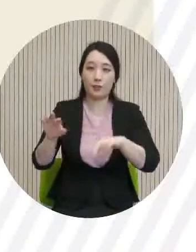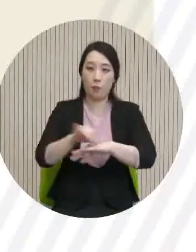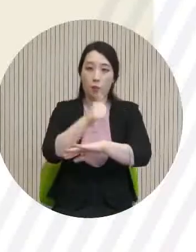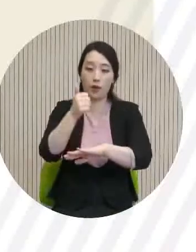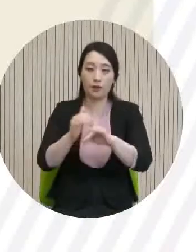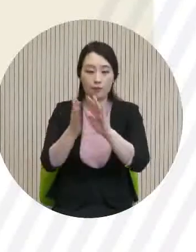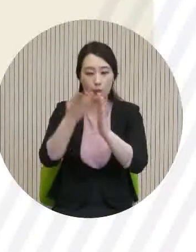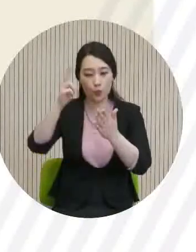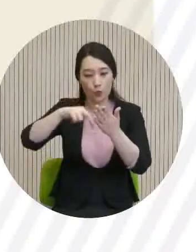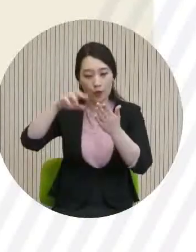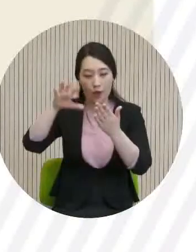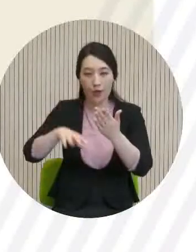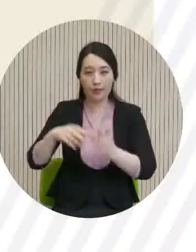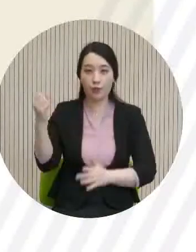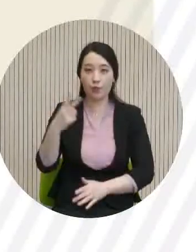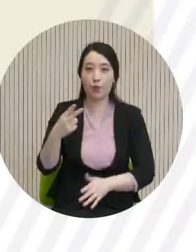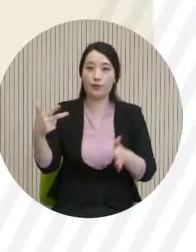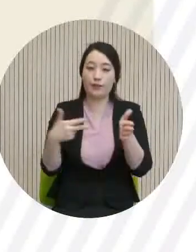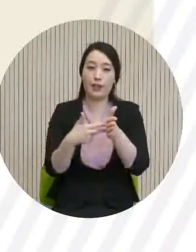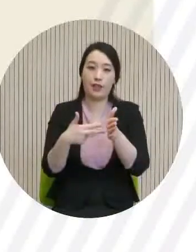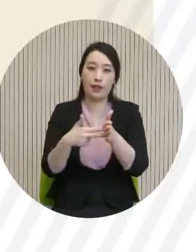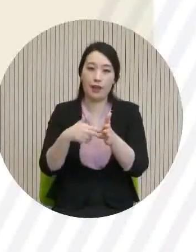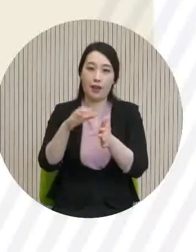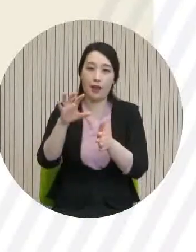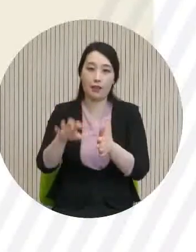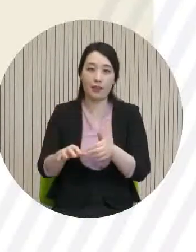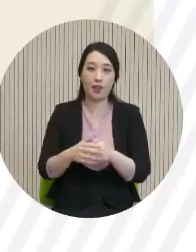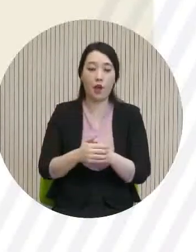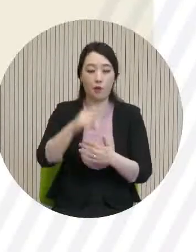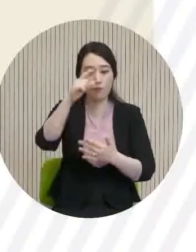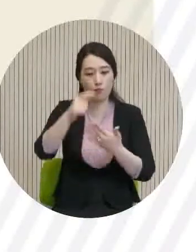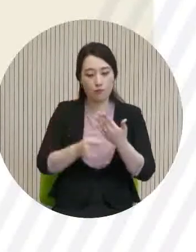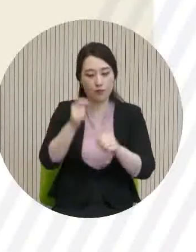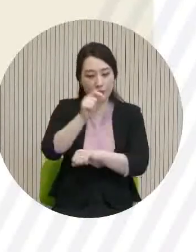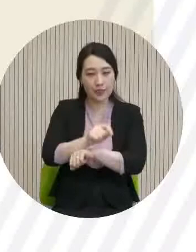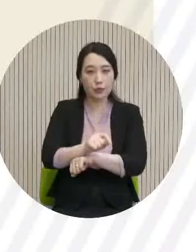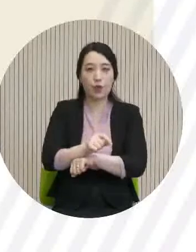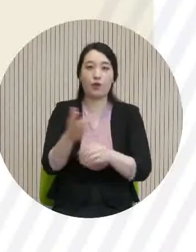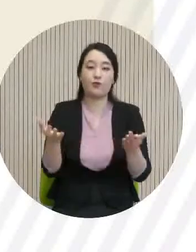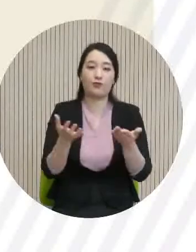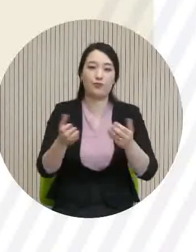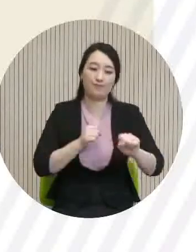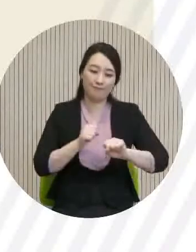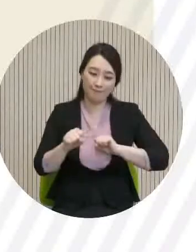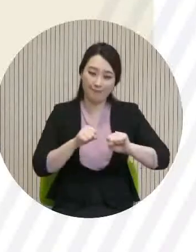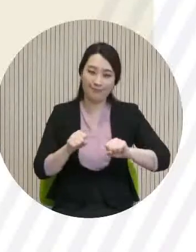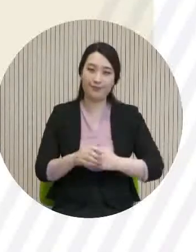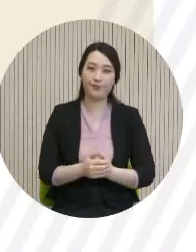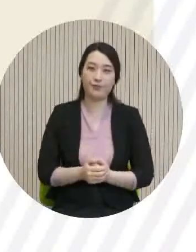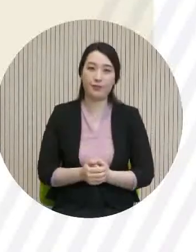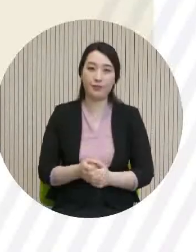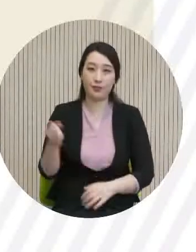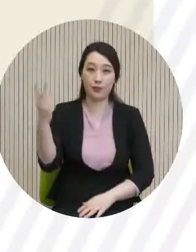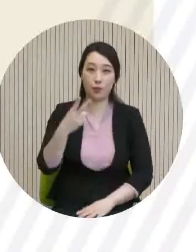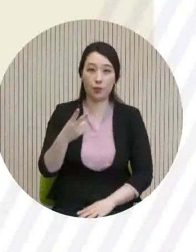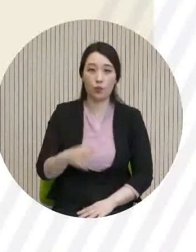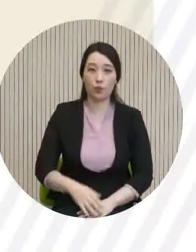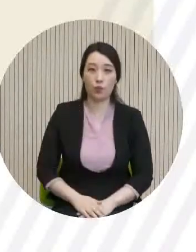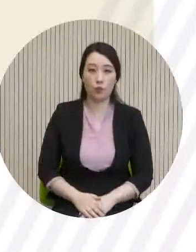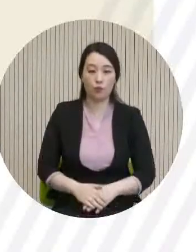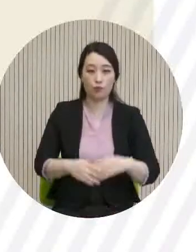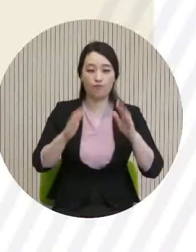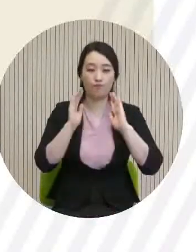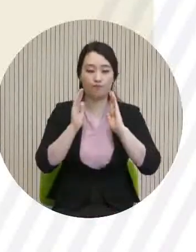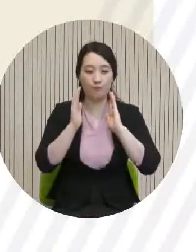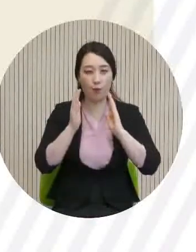Netherlands, and now he is working for the KB and the Reading Foundation in the Netherlands, and working as a manager